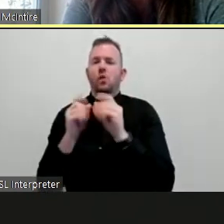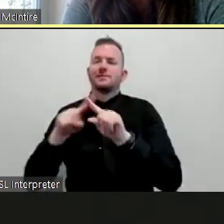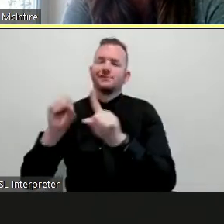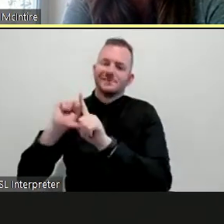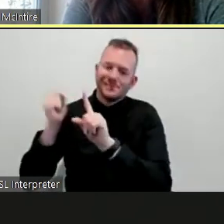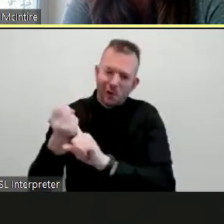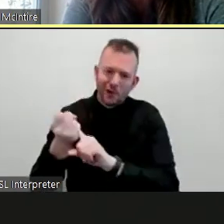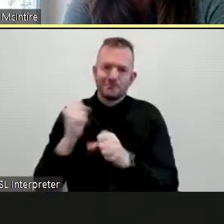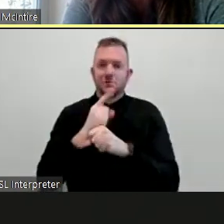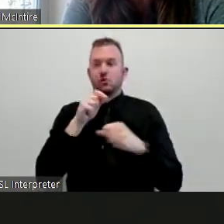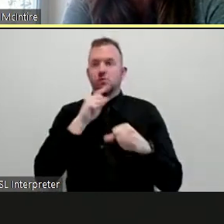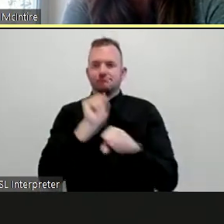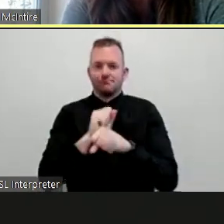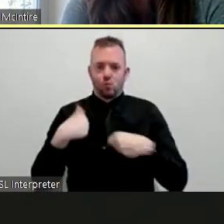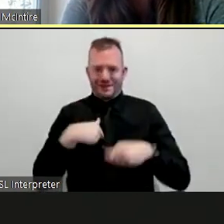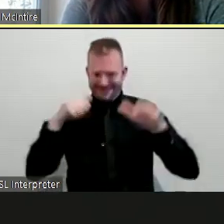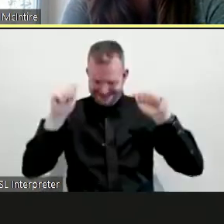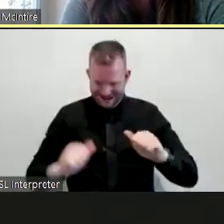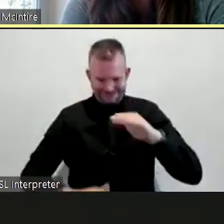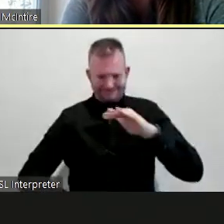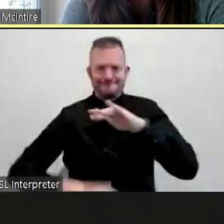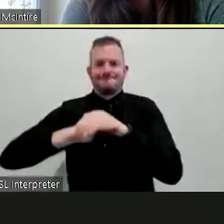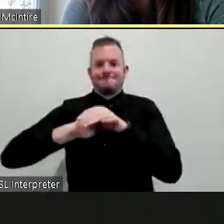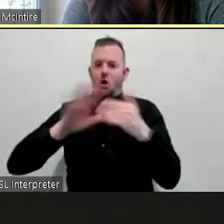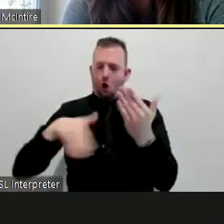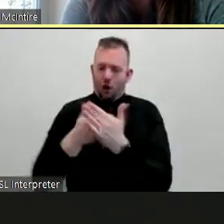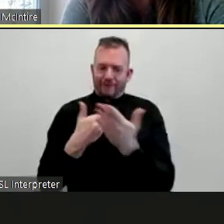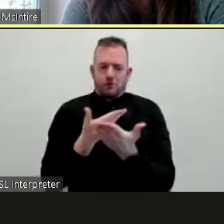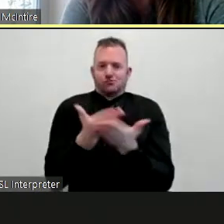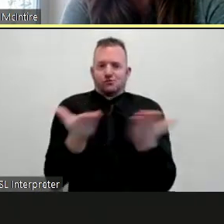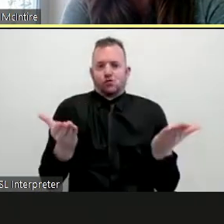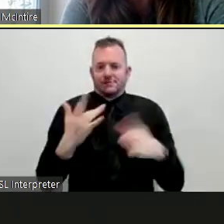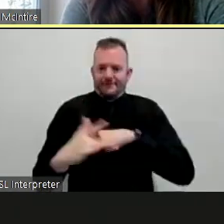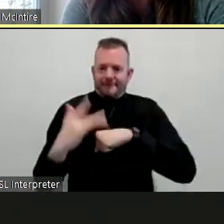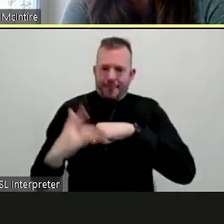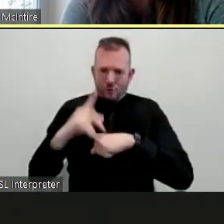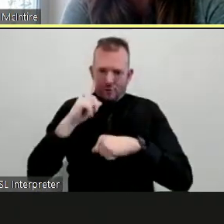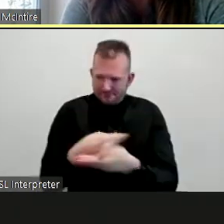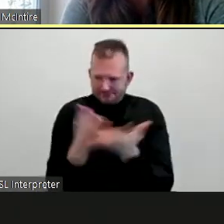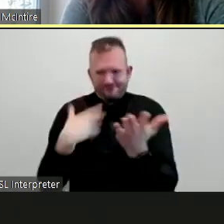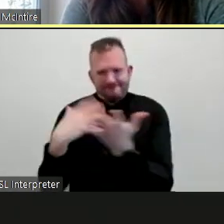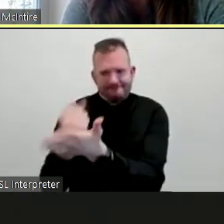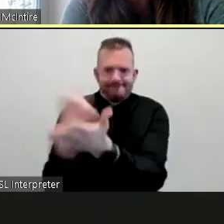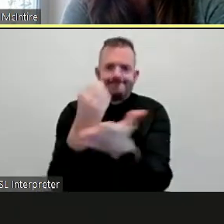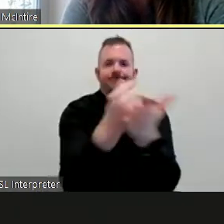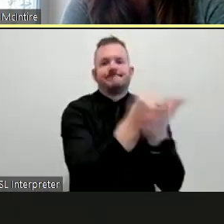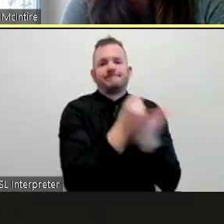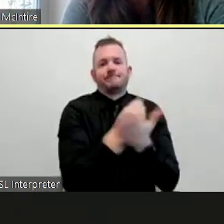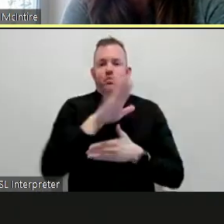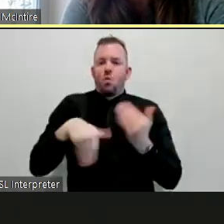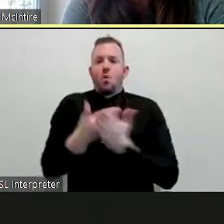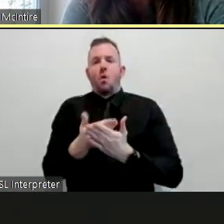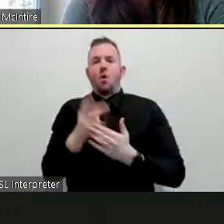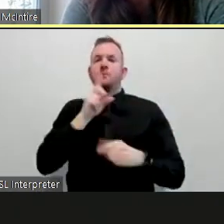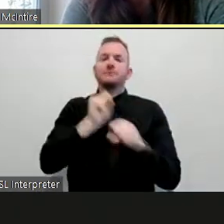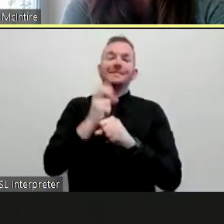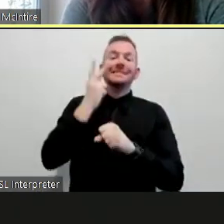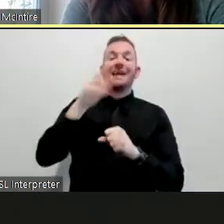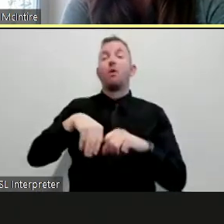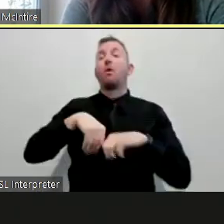of our providers' capacity, and also with introducing new ways to get more vaccine doses into